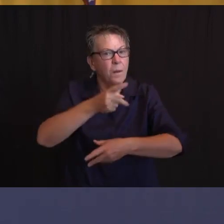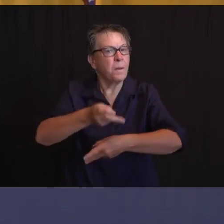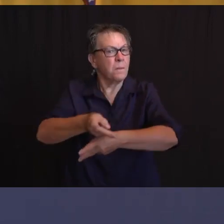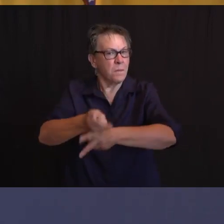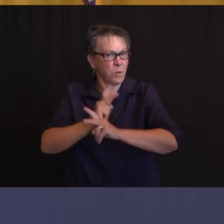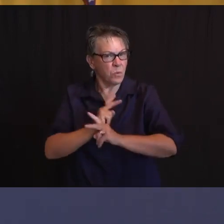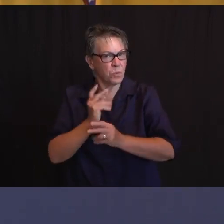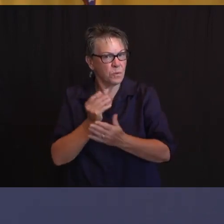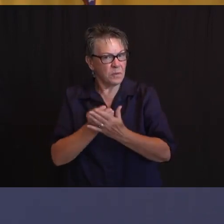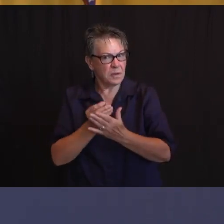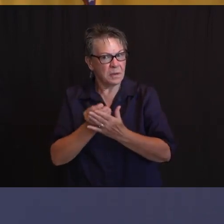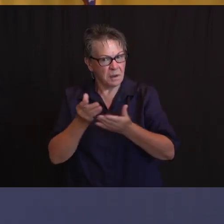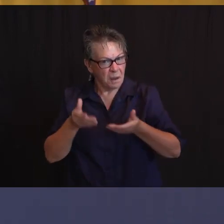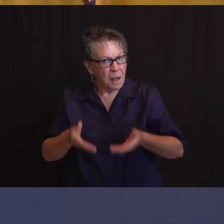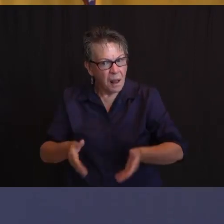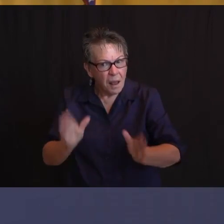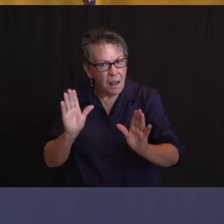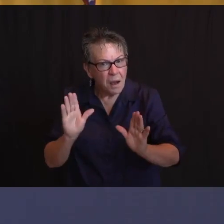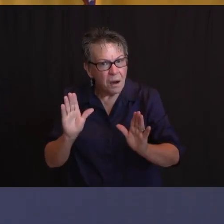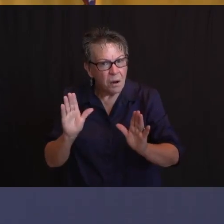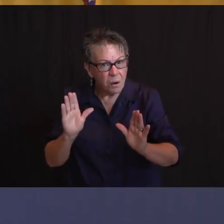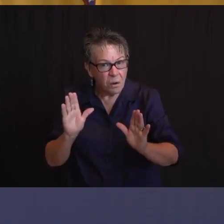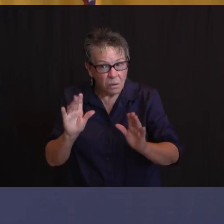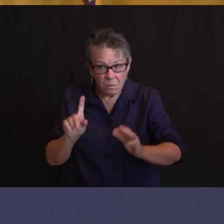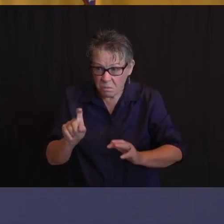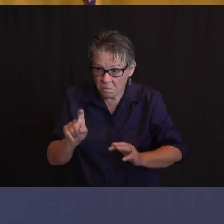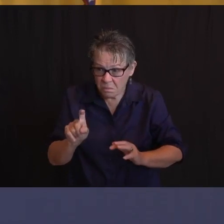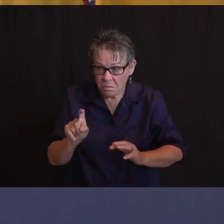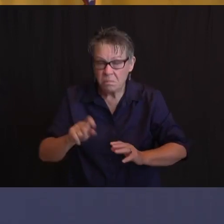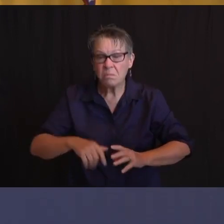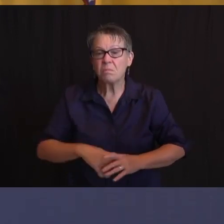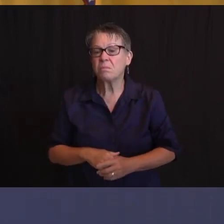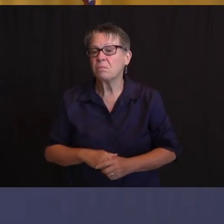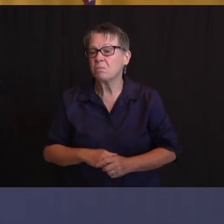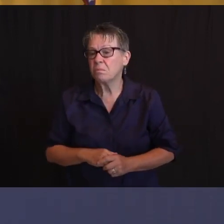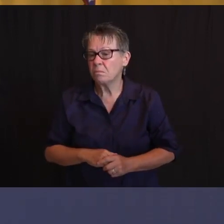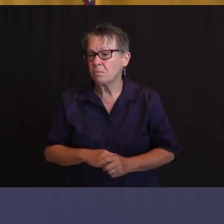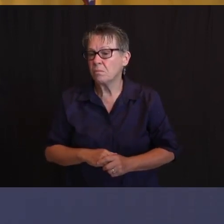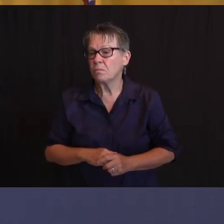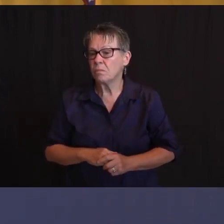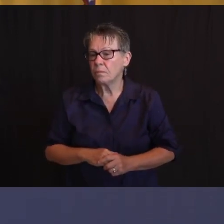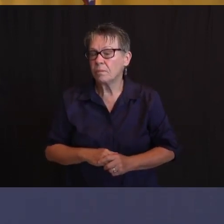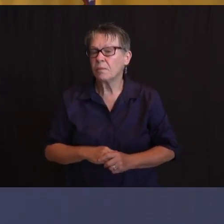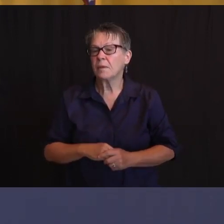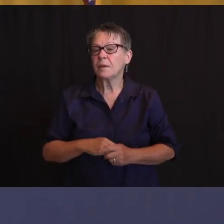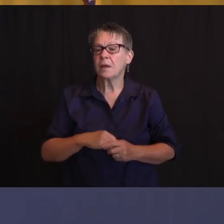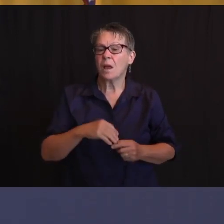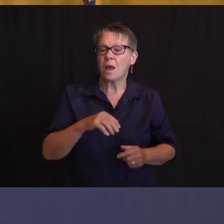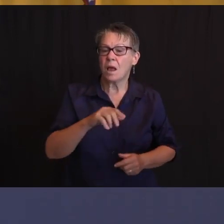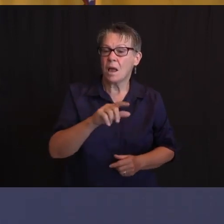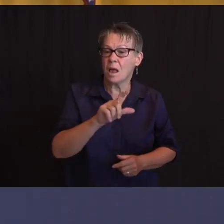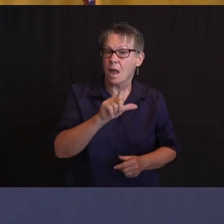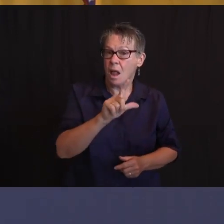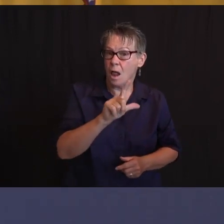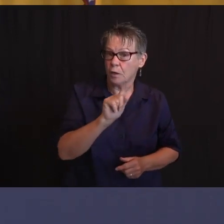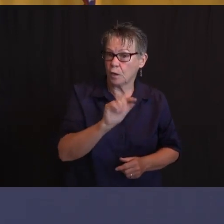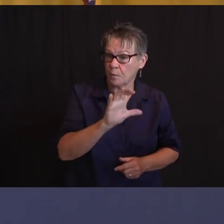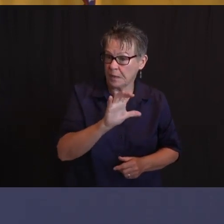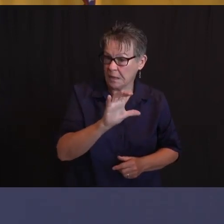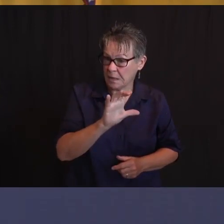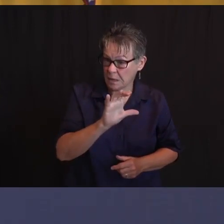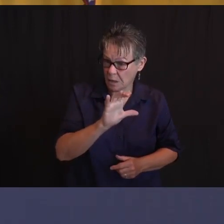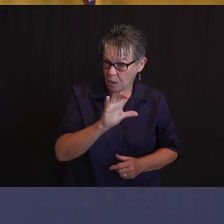bills that are likely to make it to your desk. Do you intend to sign those bills, since many of them are direct recommendations from the Managed Health